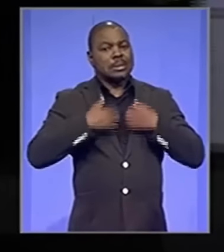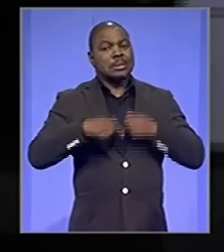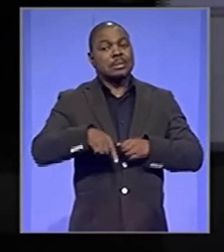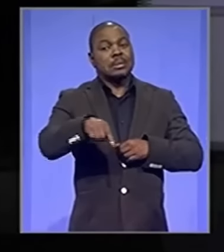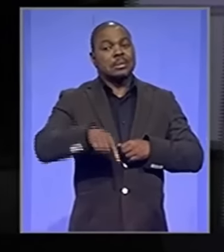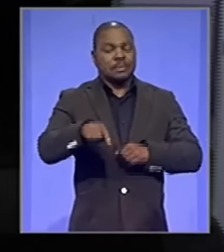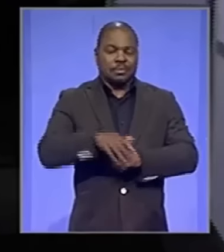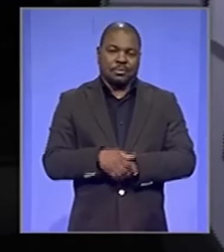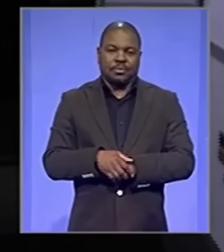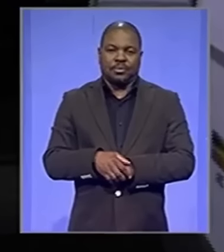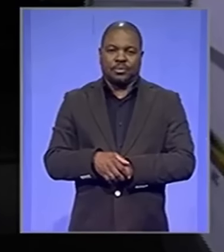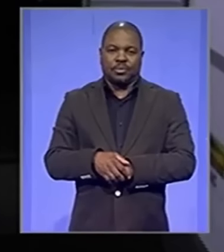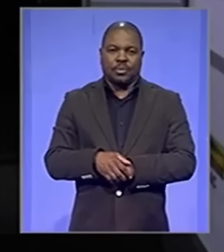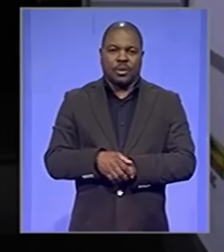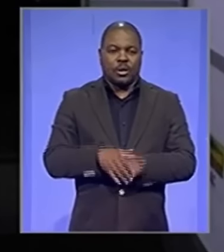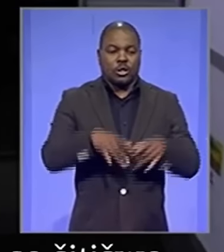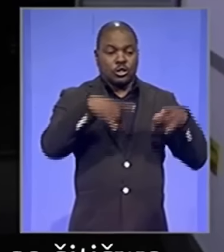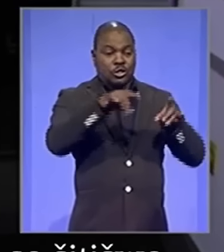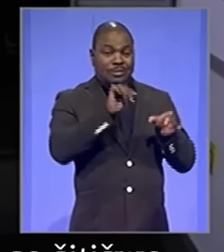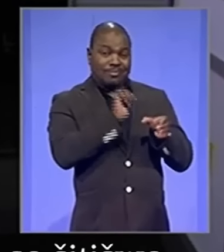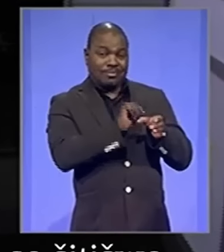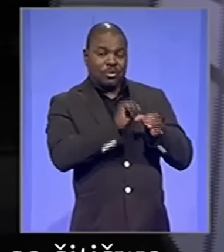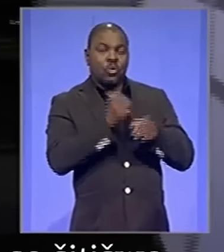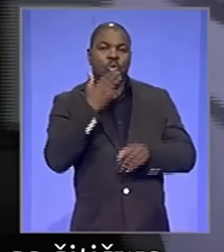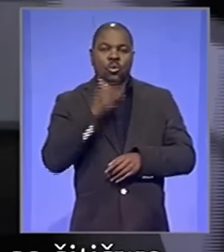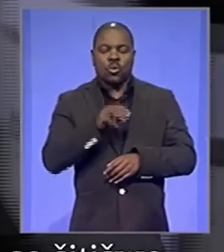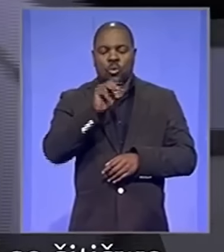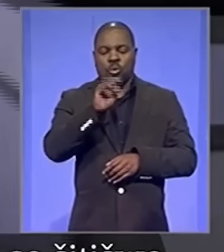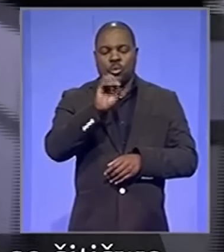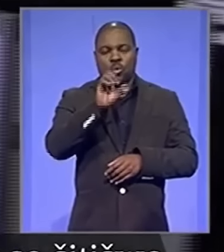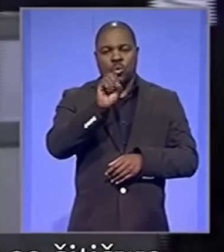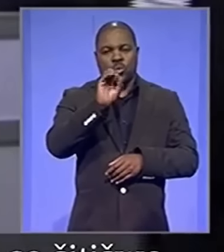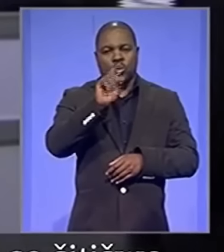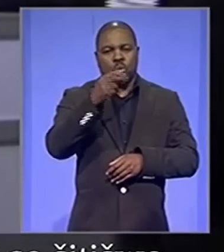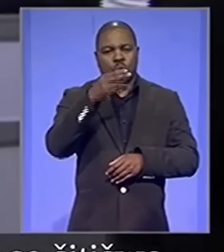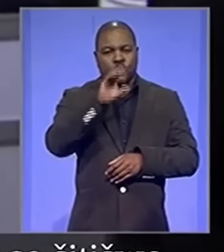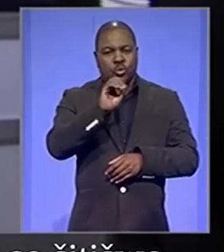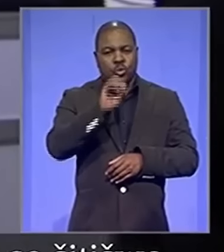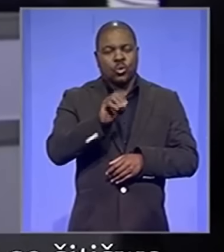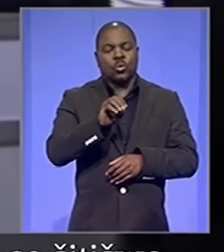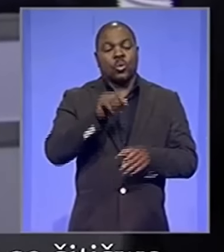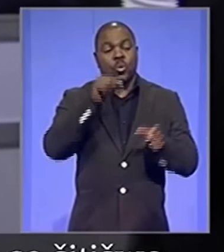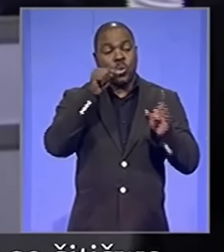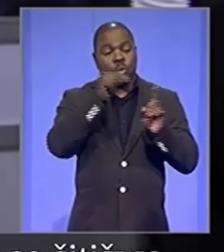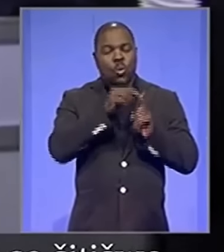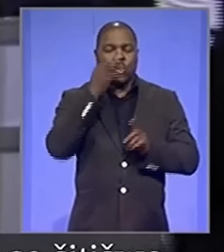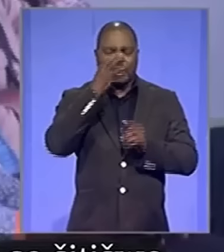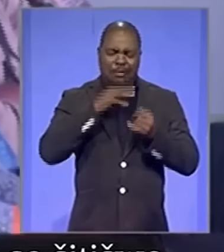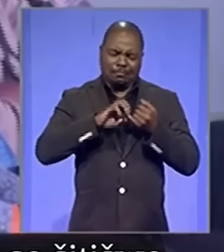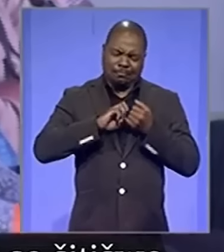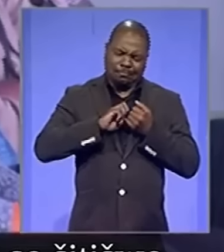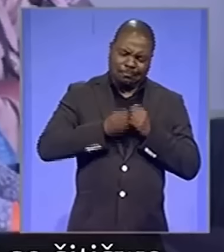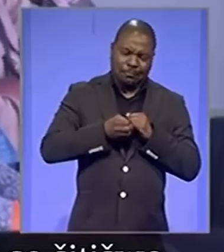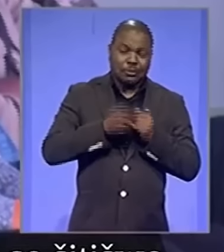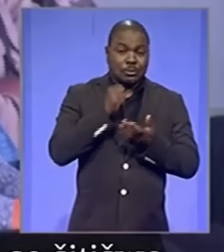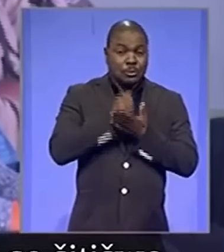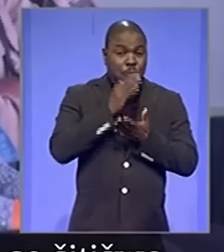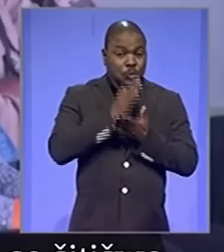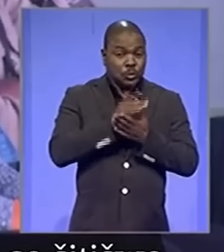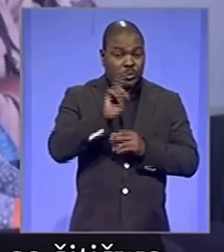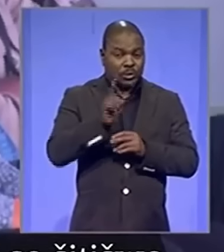makubedu. Modulasetulo wa khomišene Mosotho Moepja o re ba tšere matsapa go netefatsa gore dipoelo